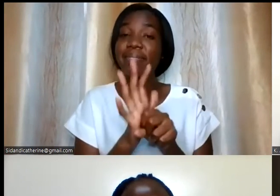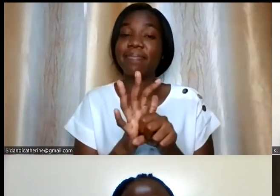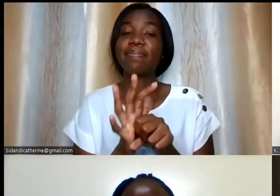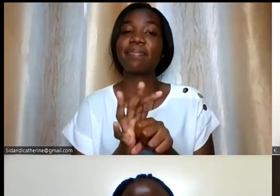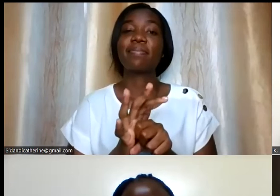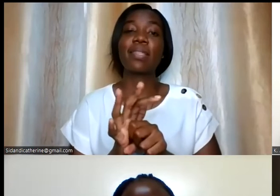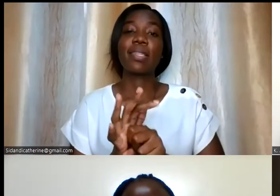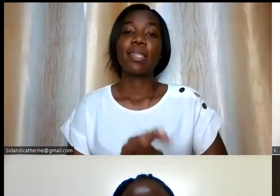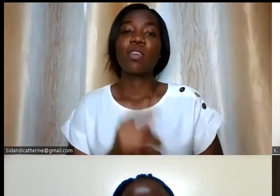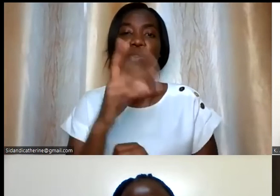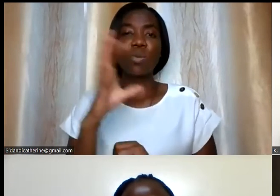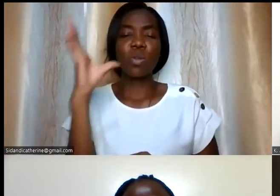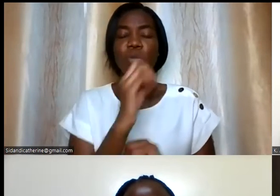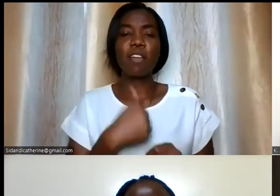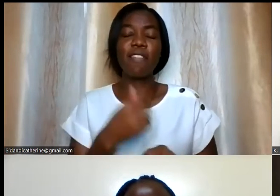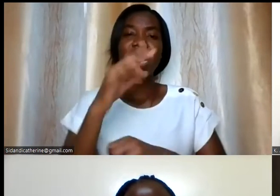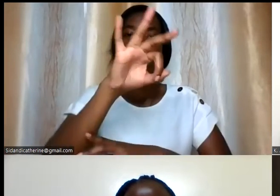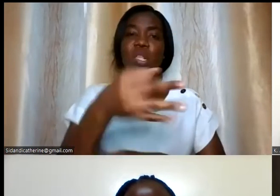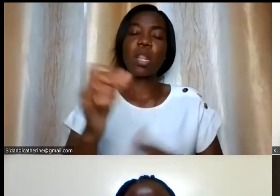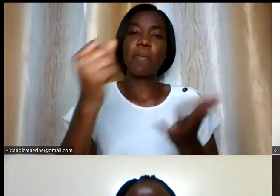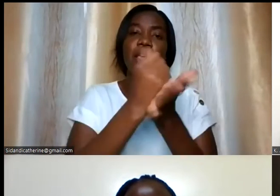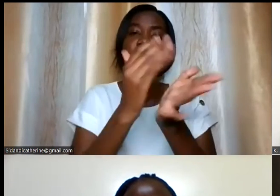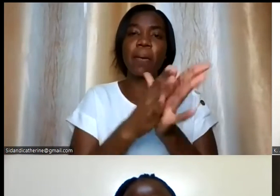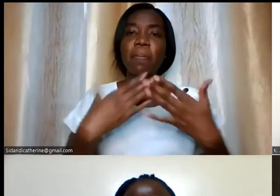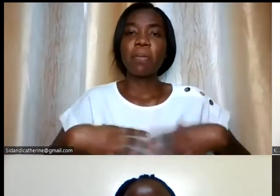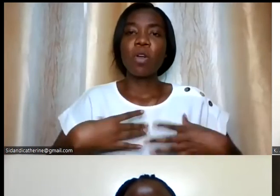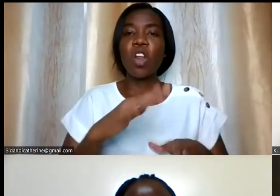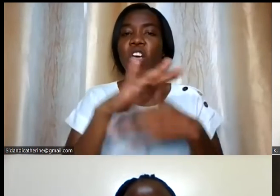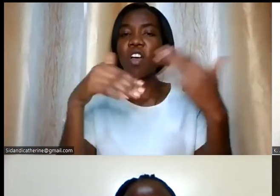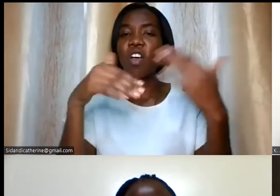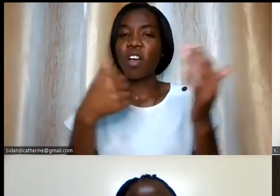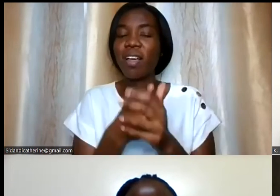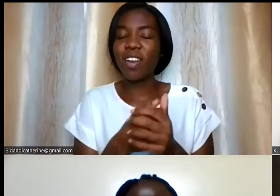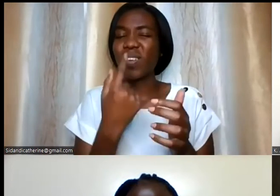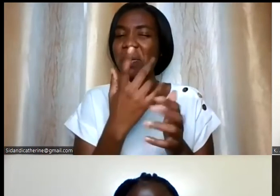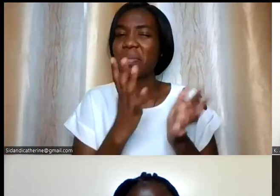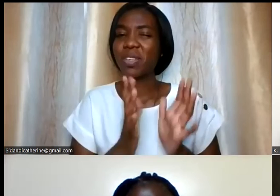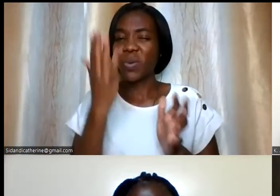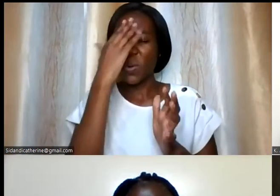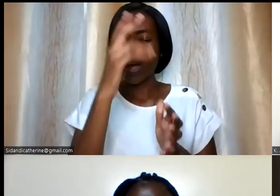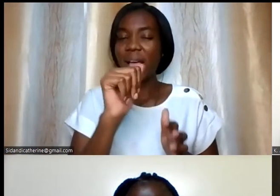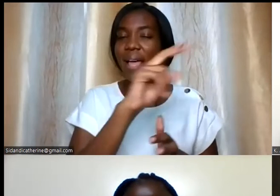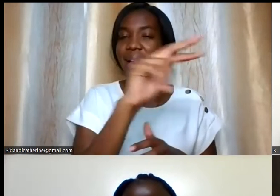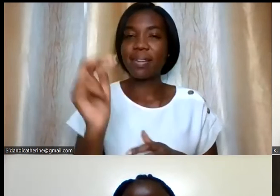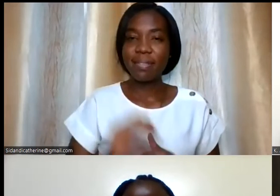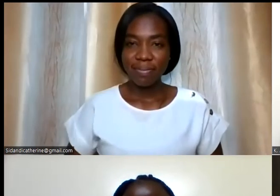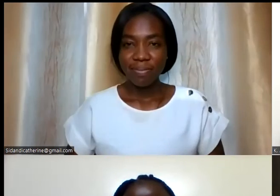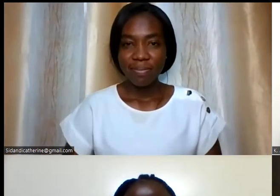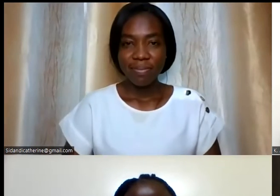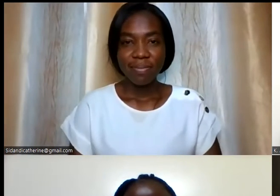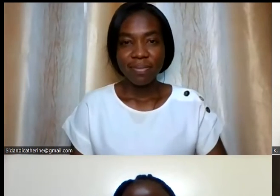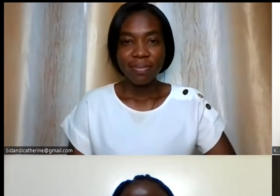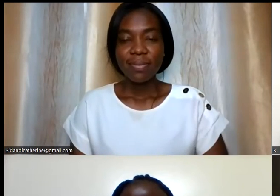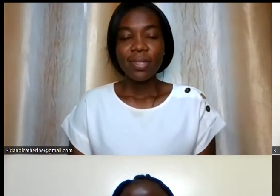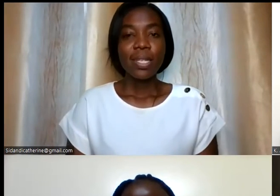Assuming you have 3,000 employees and all these people, the only person they know is Anne. If, like Emily